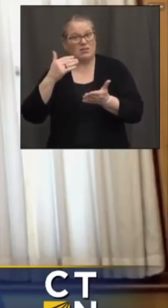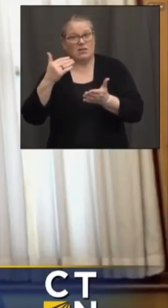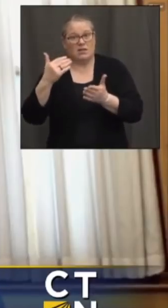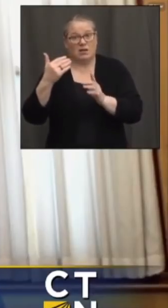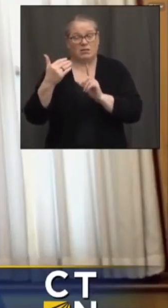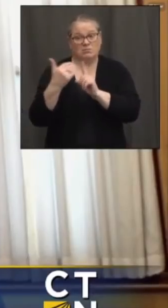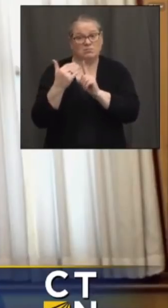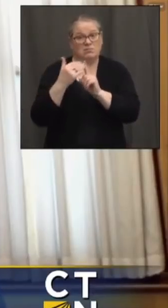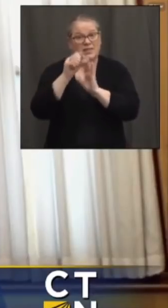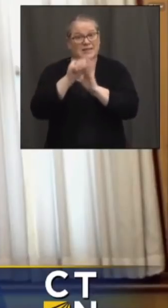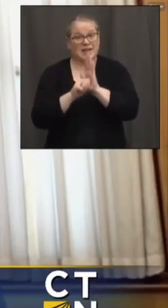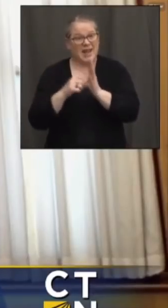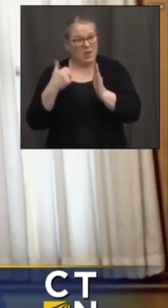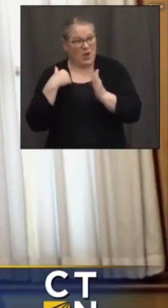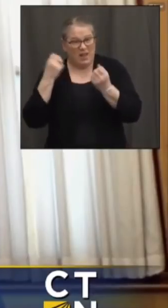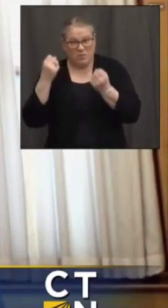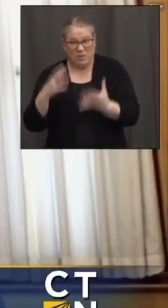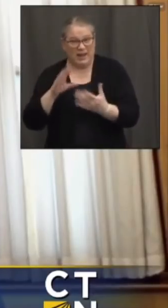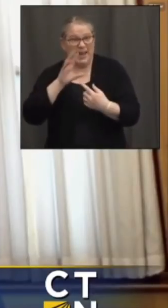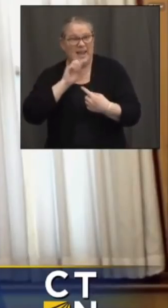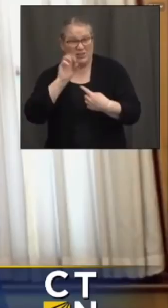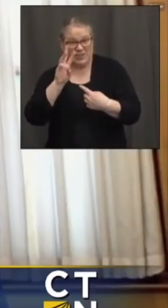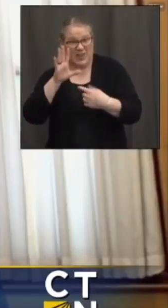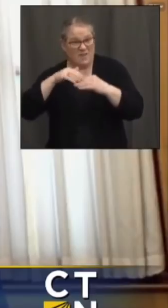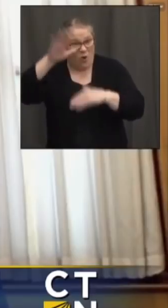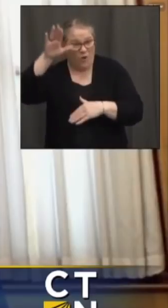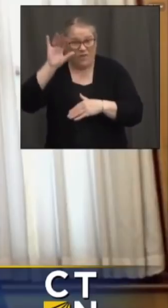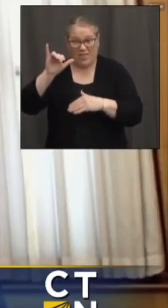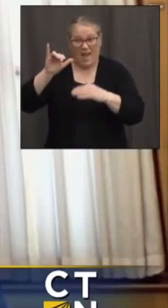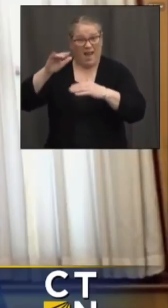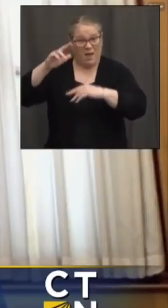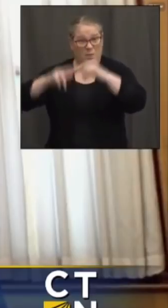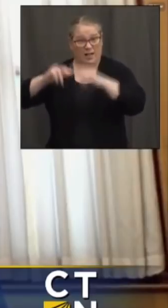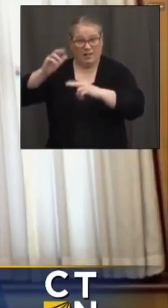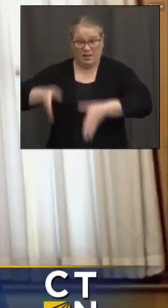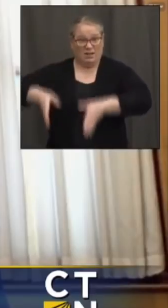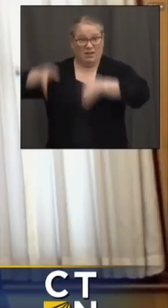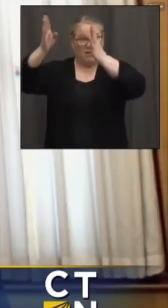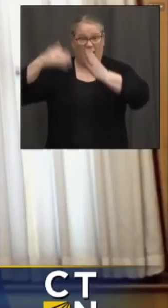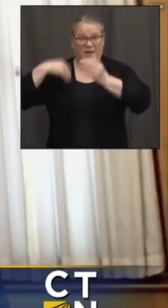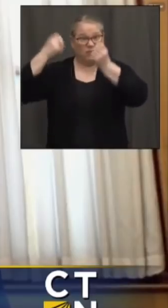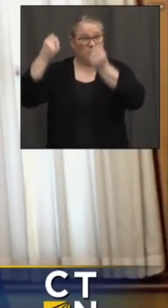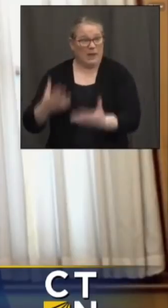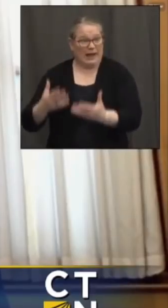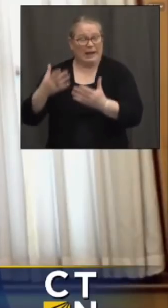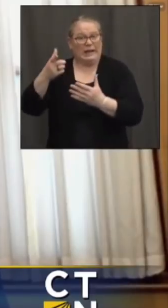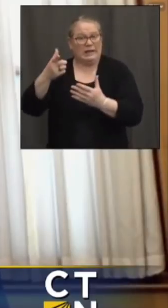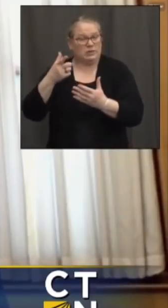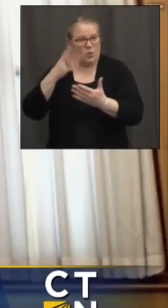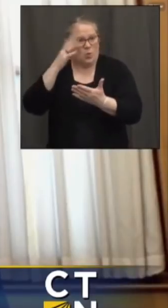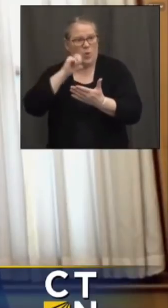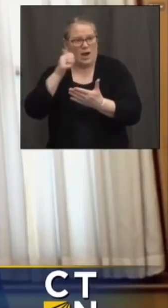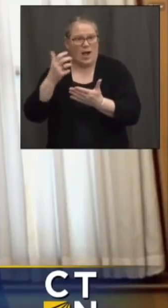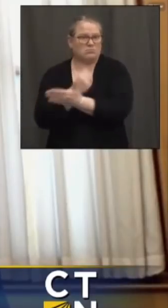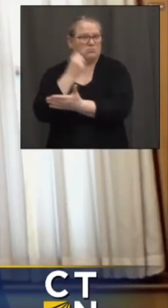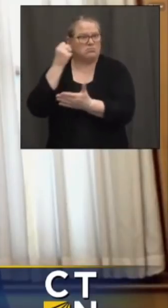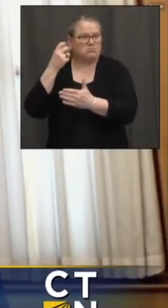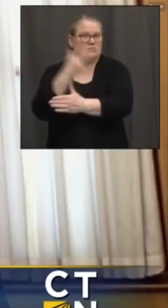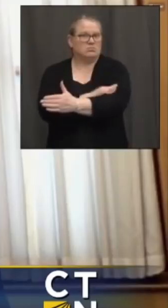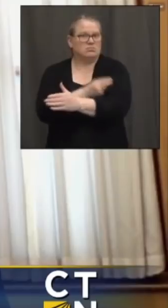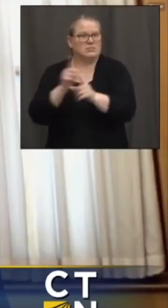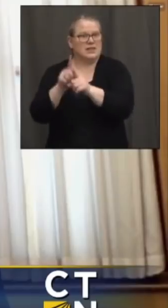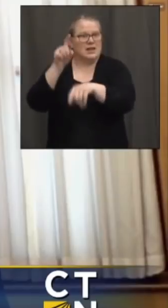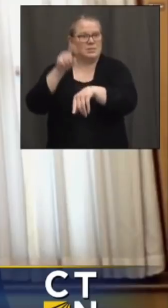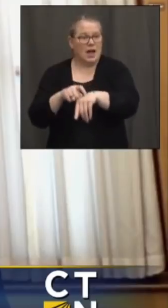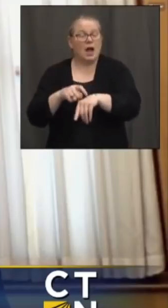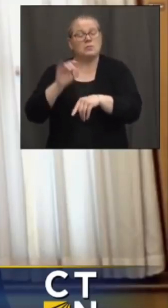while we're there as well. Made a lot of sense, especially in some of the communities where we're really trying to get to quickly. So, that